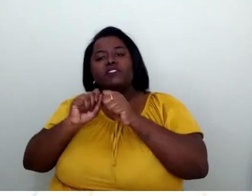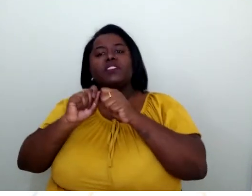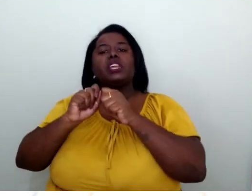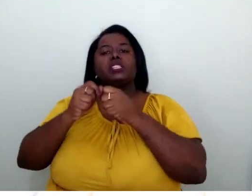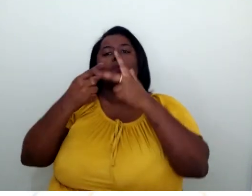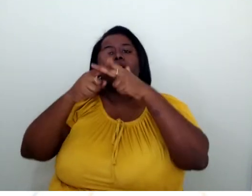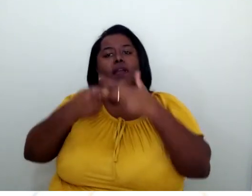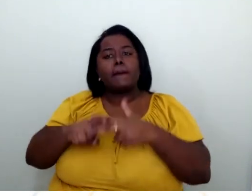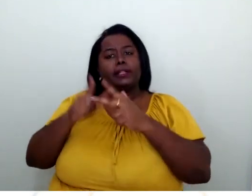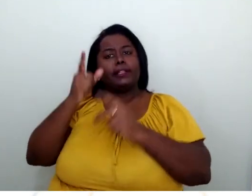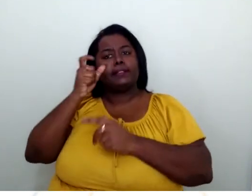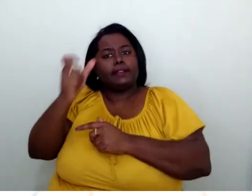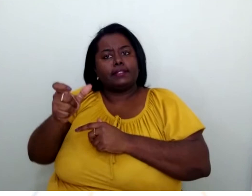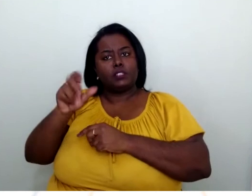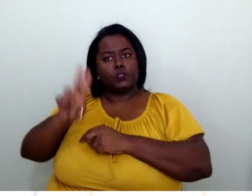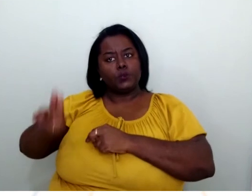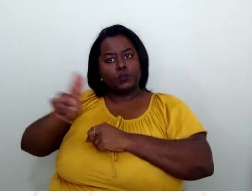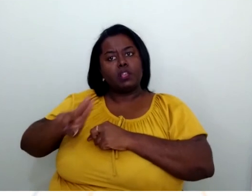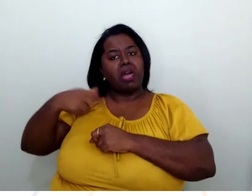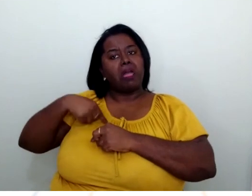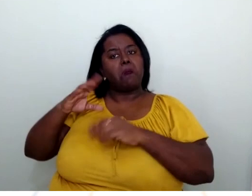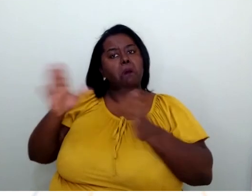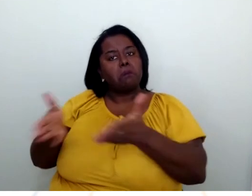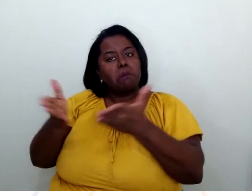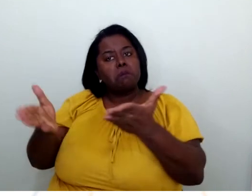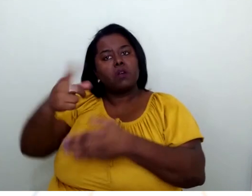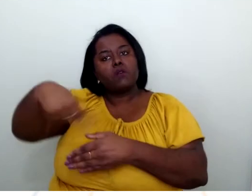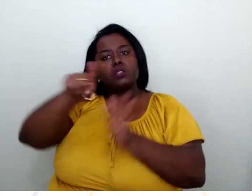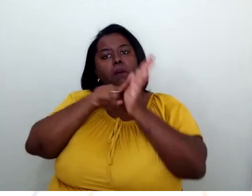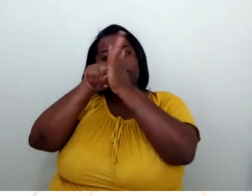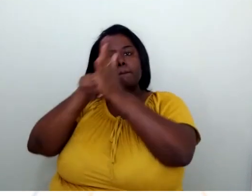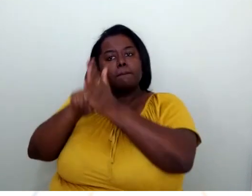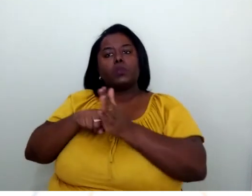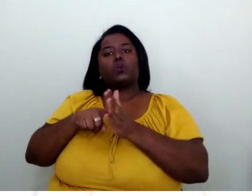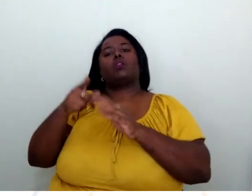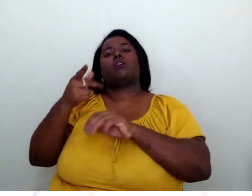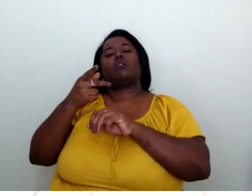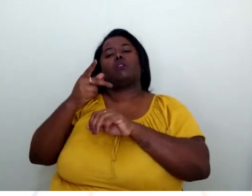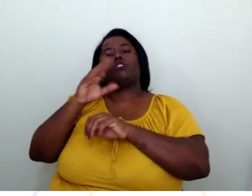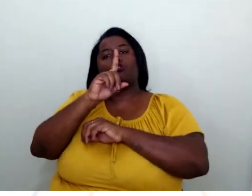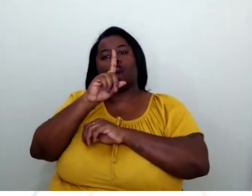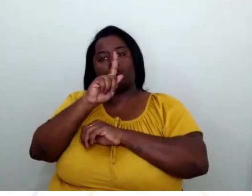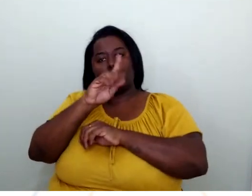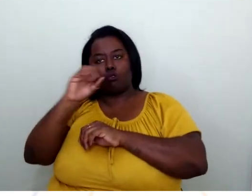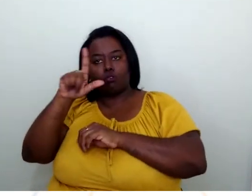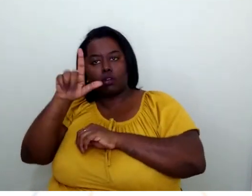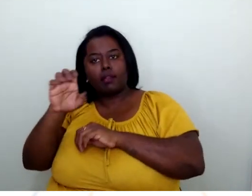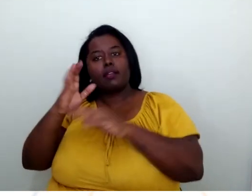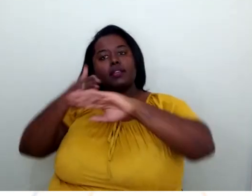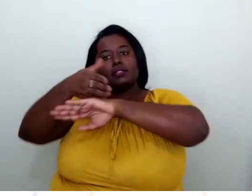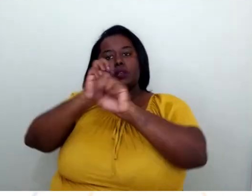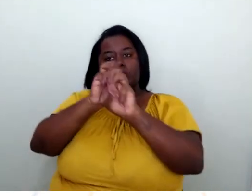develop shared metacognition, if they're going to feel comfortable teaching each other. So a few ideas.